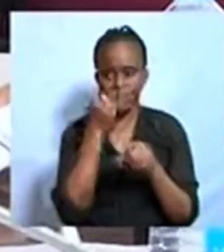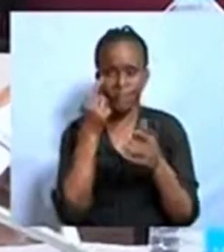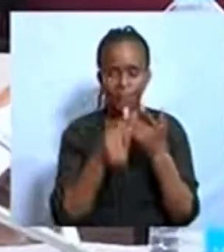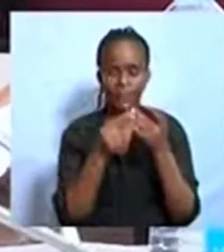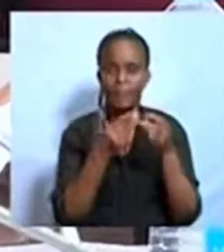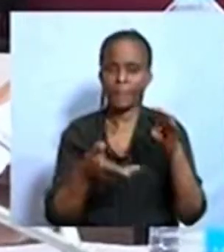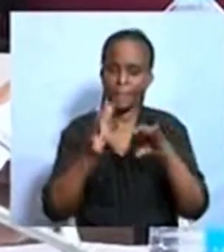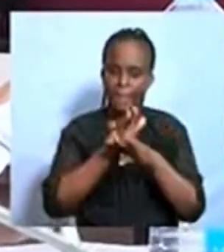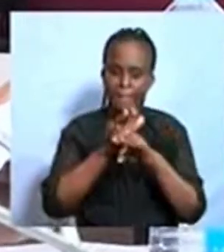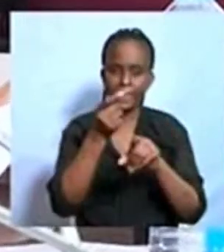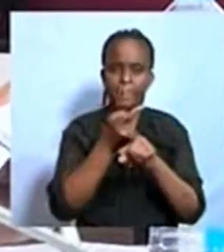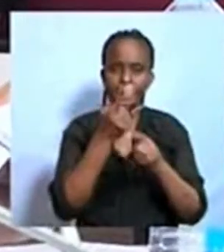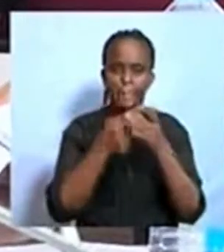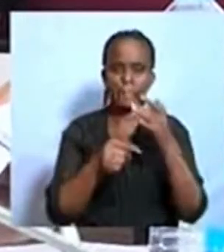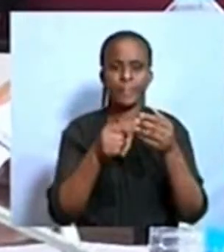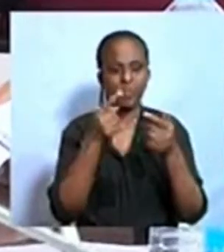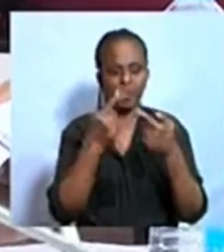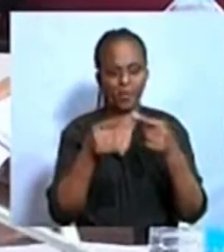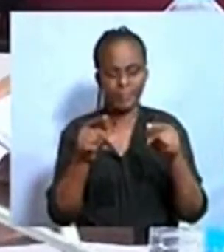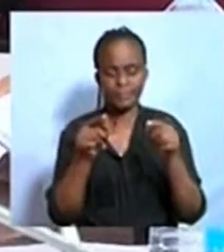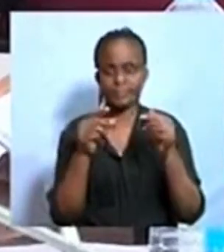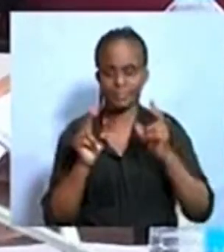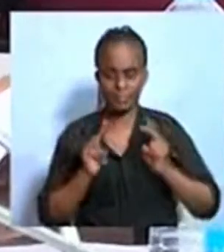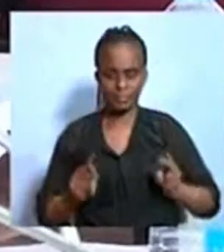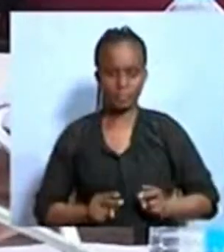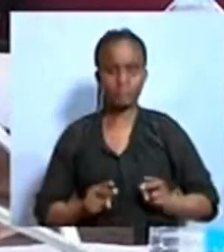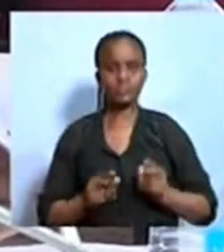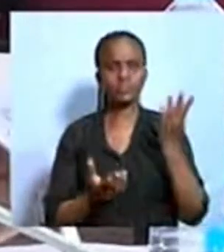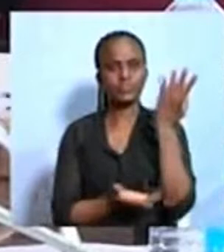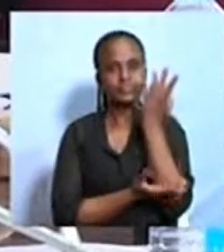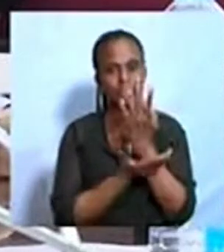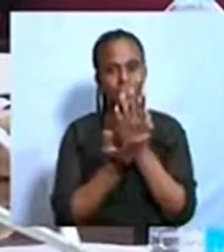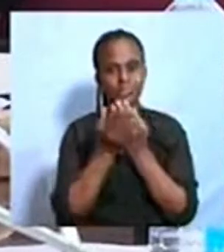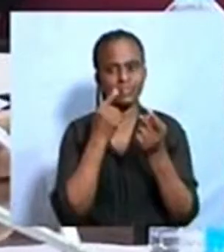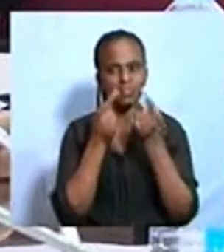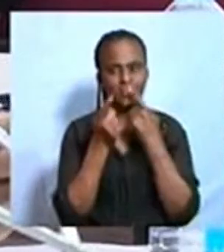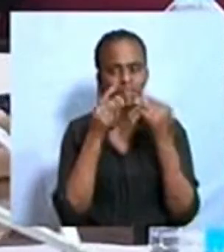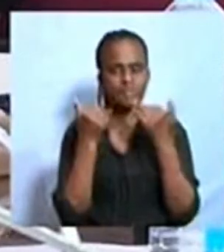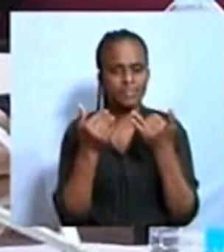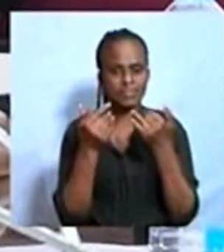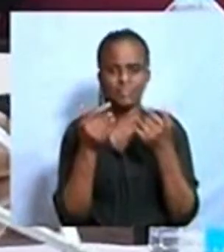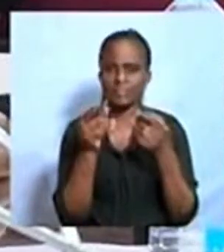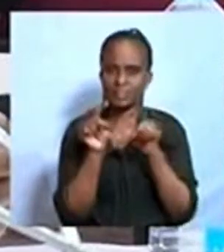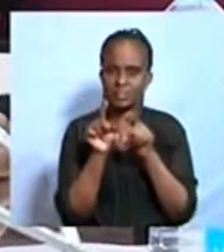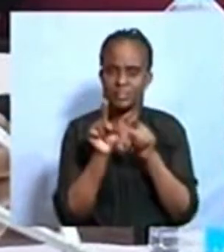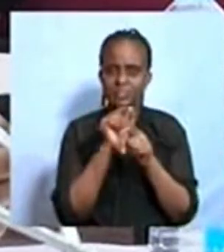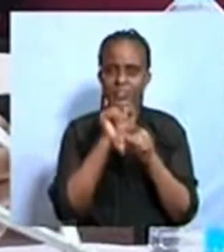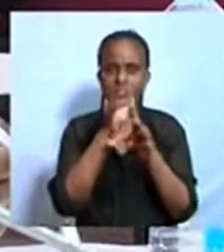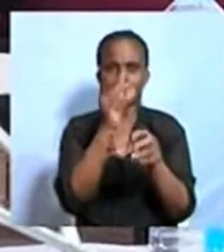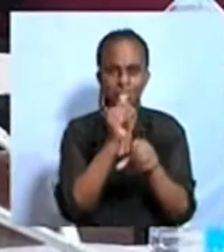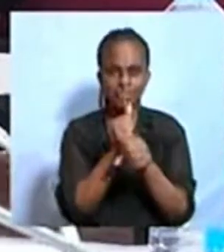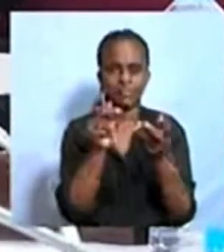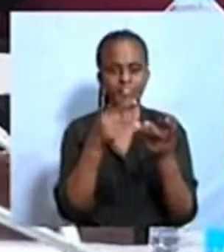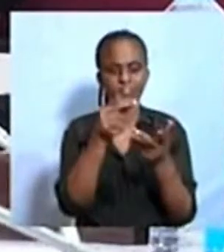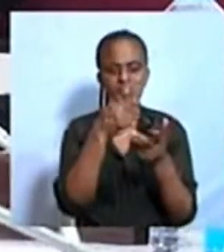covered by an element that looks at health promotion. The one that we are confirming has not received priority.